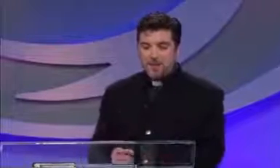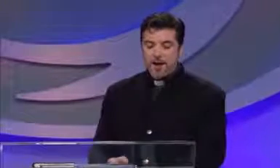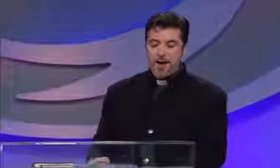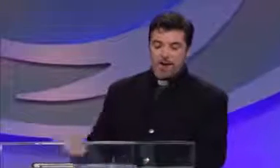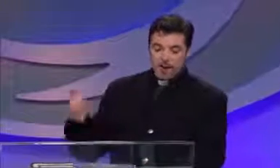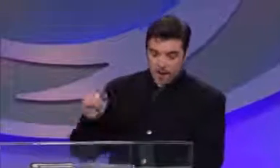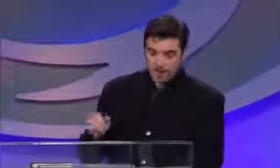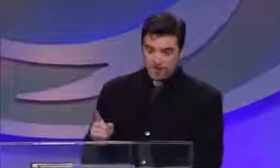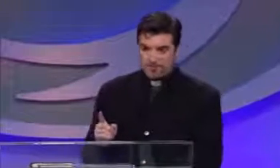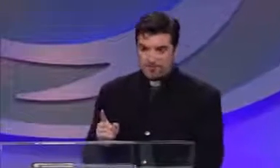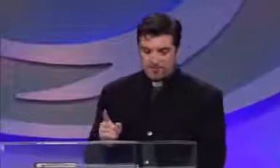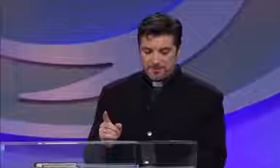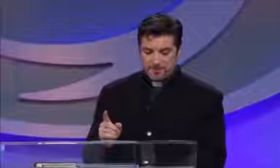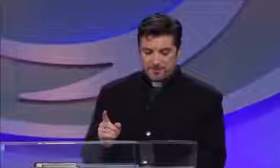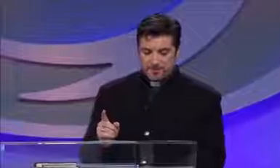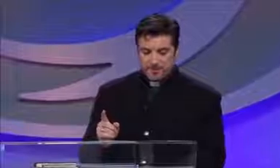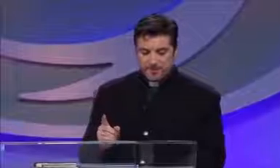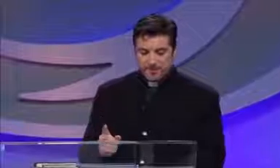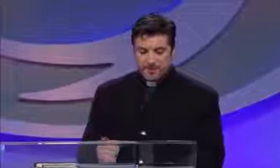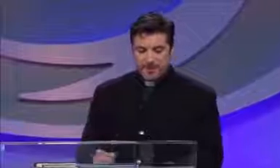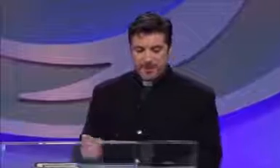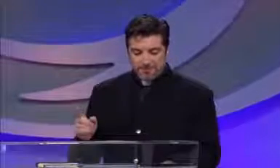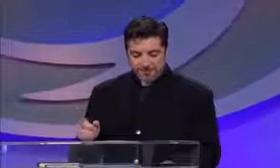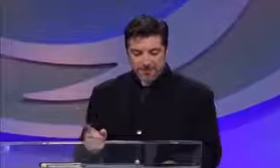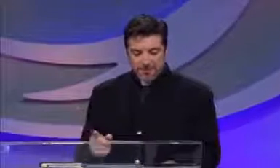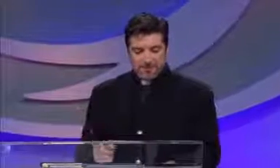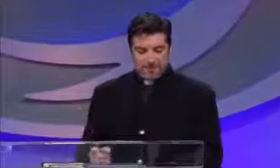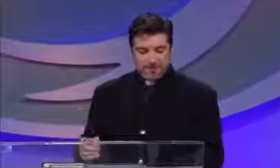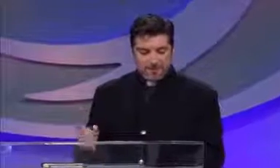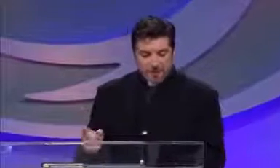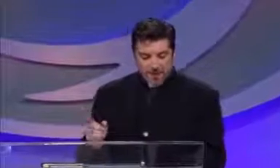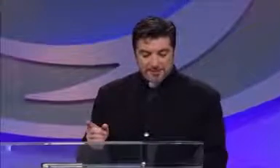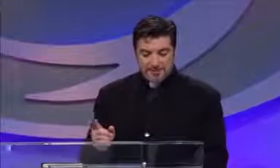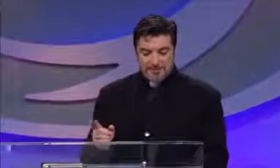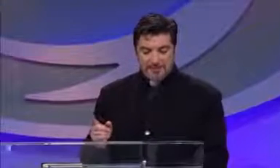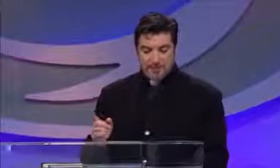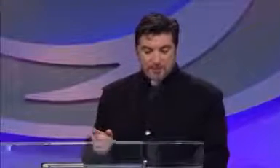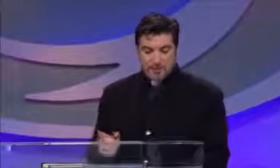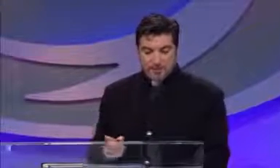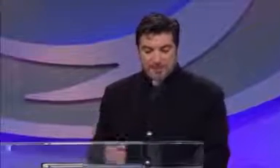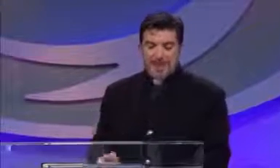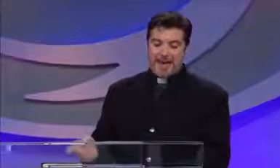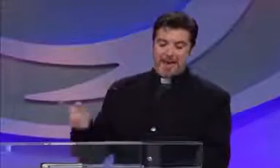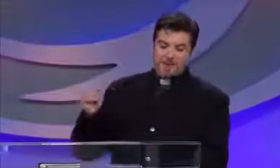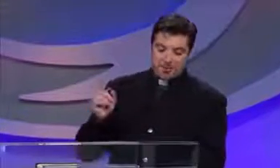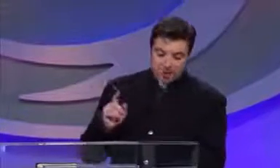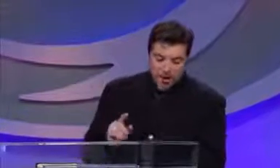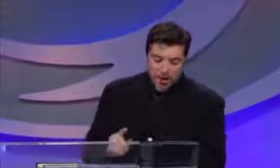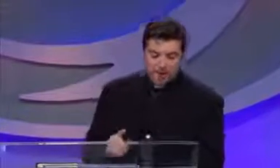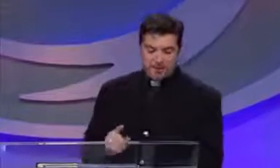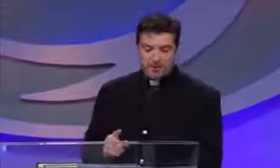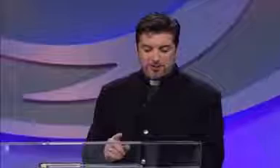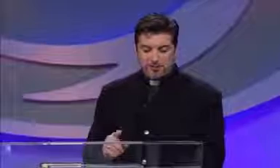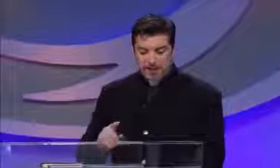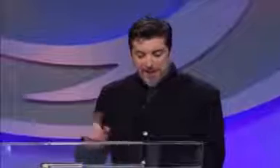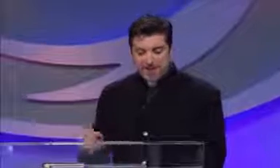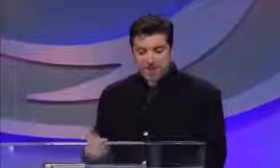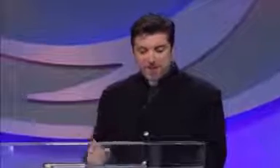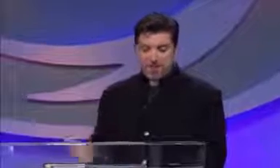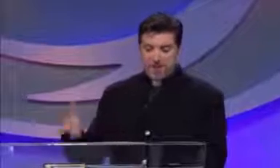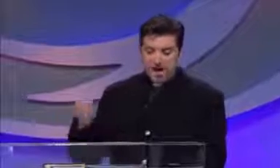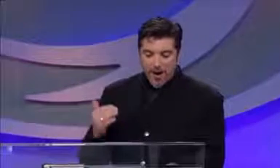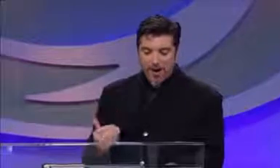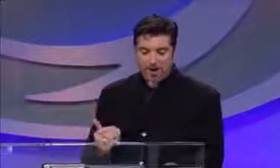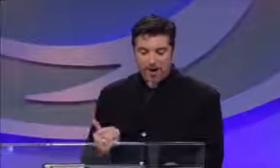grace alone, in faith in Christ's saving works, and not because of